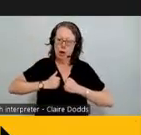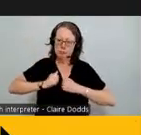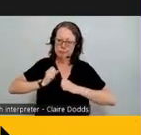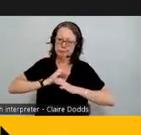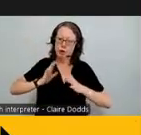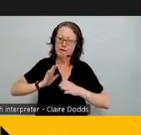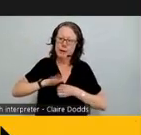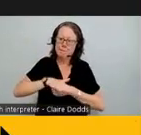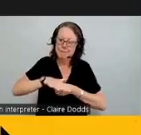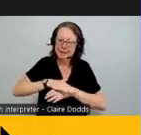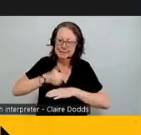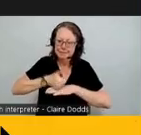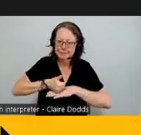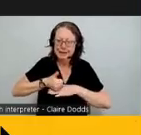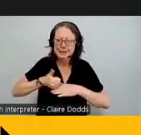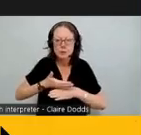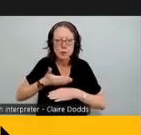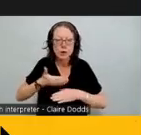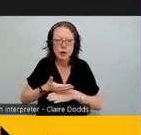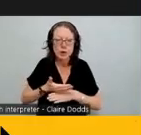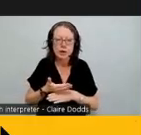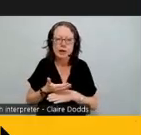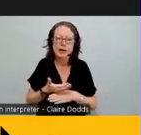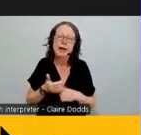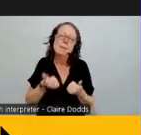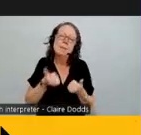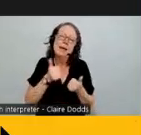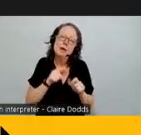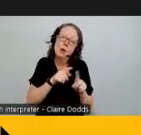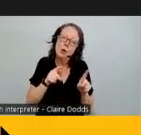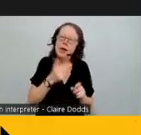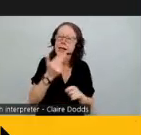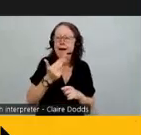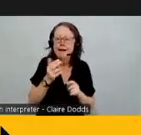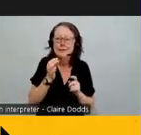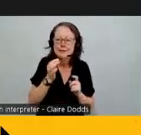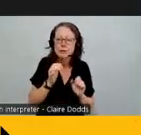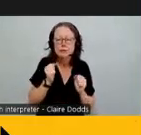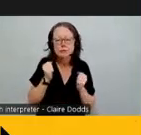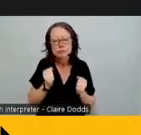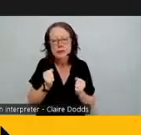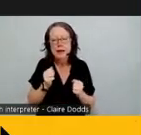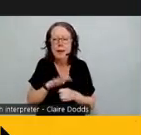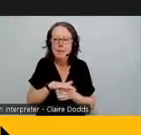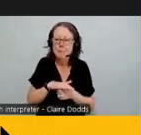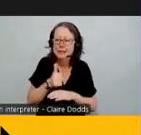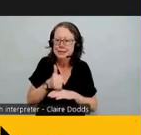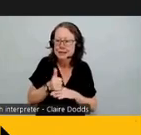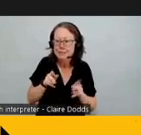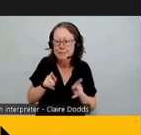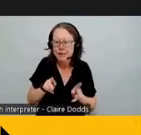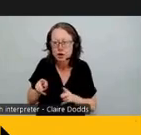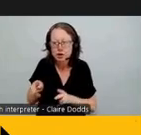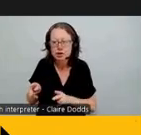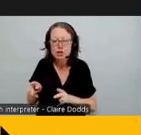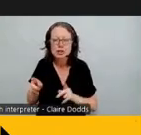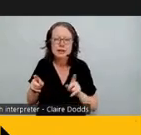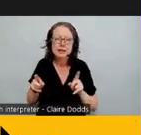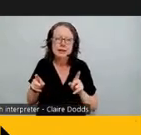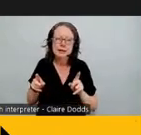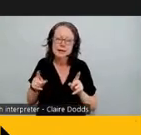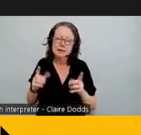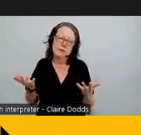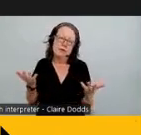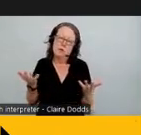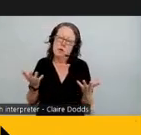the value that you place on the place-based methodology, in each of those areas, they are, of course, all different. Inner